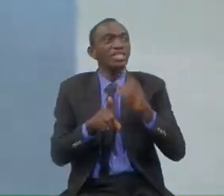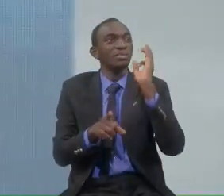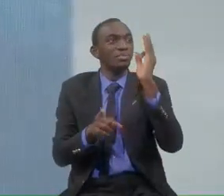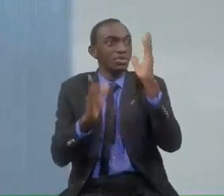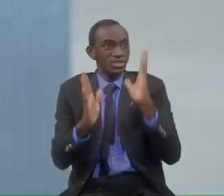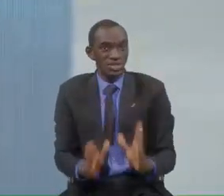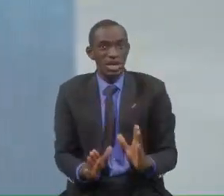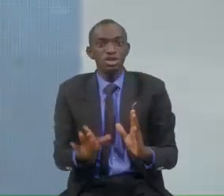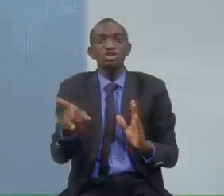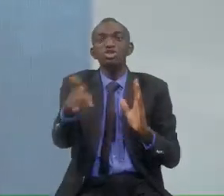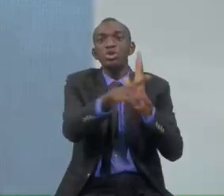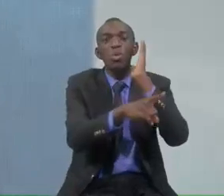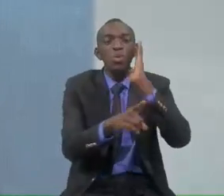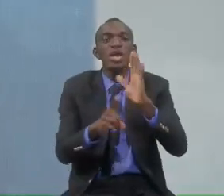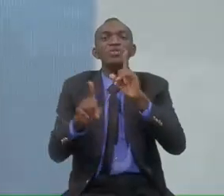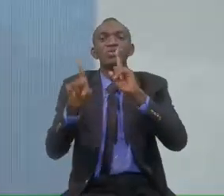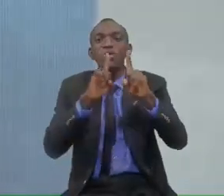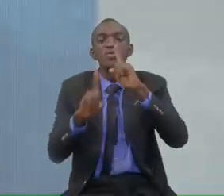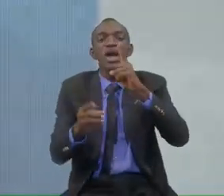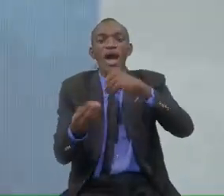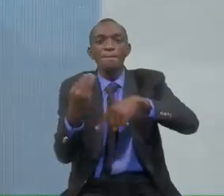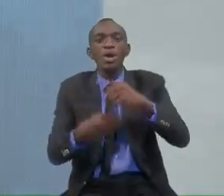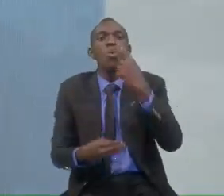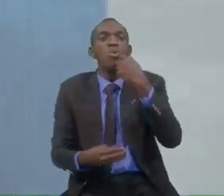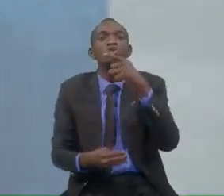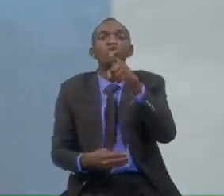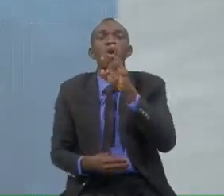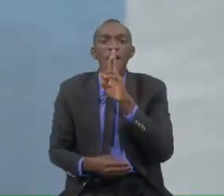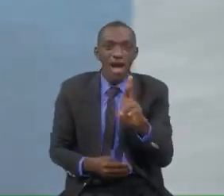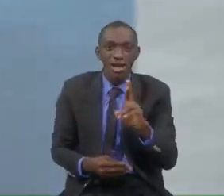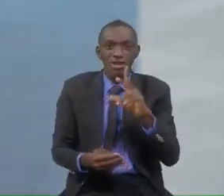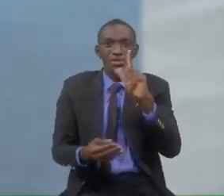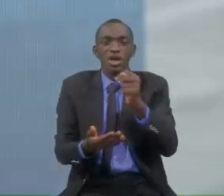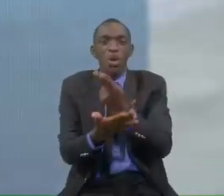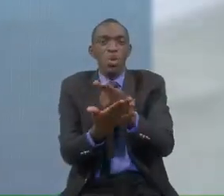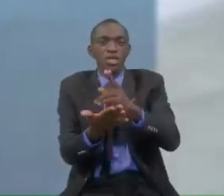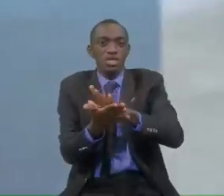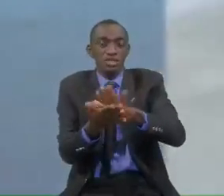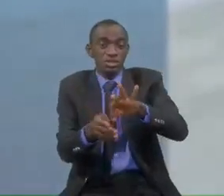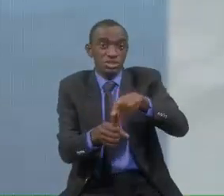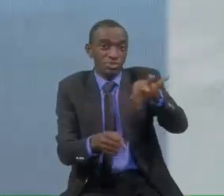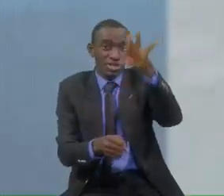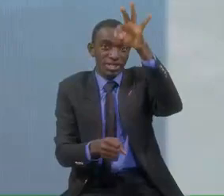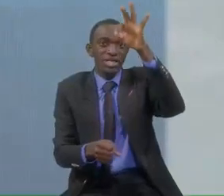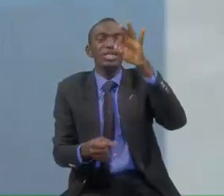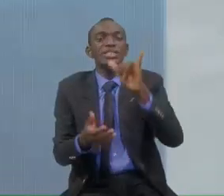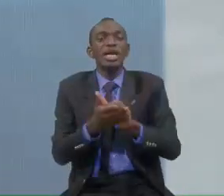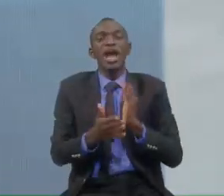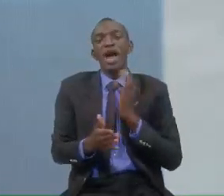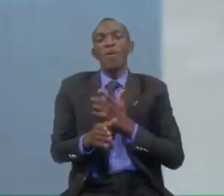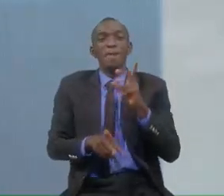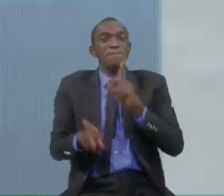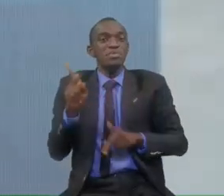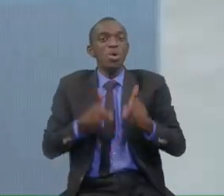so talk about who you have, the Holy Ghost, that our people will not be fearful